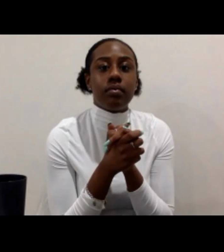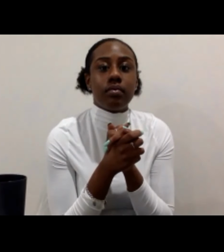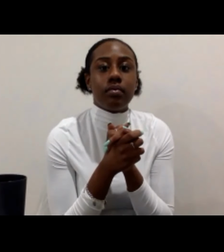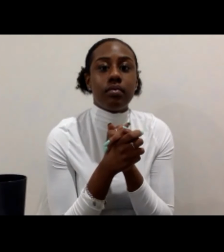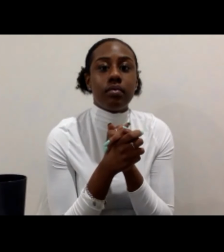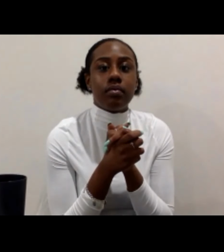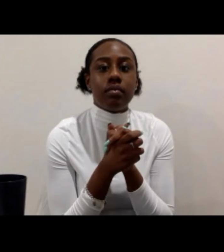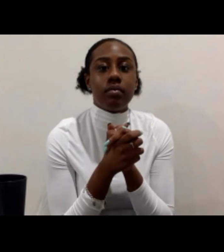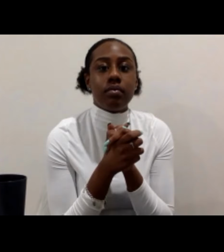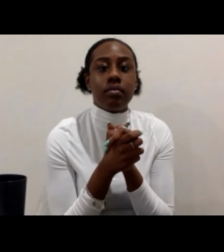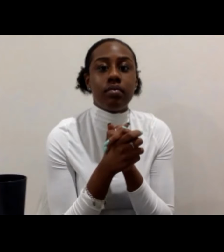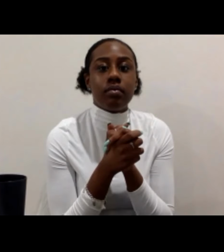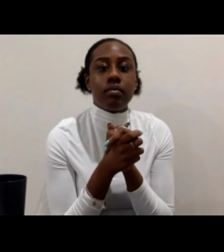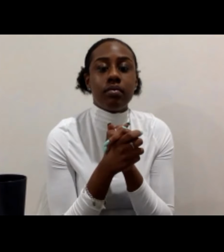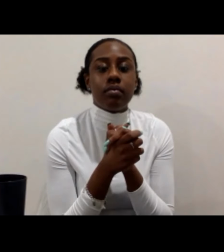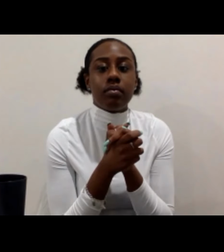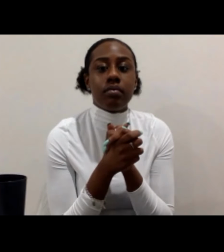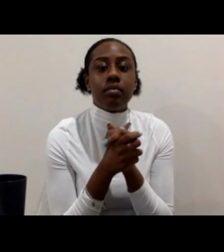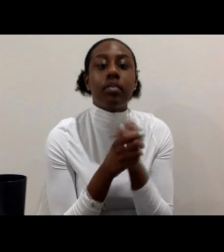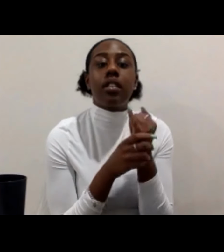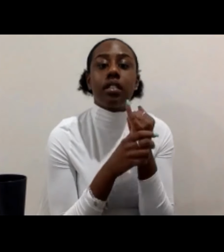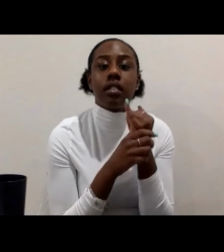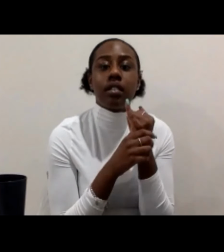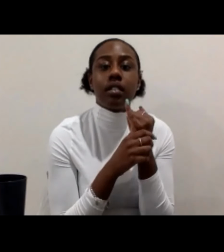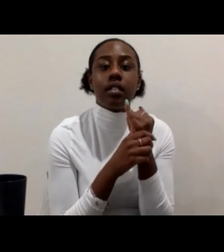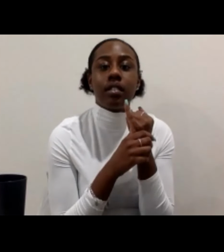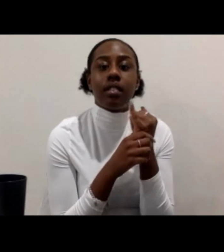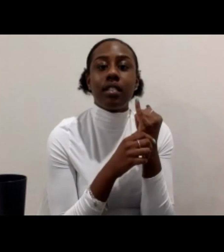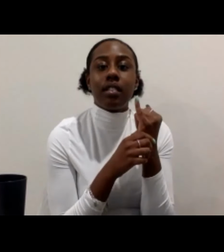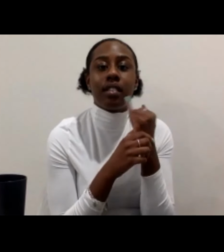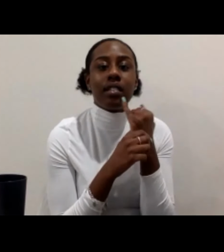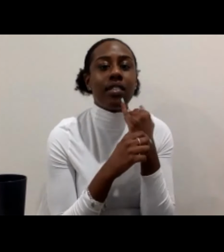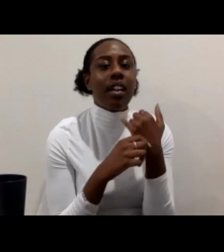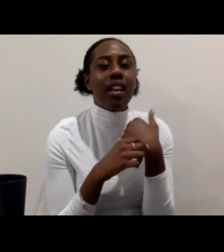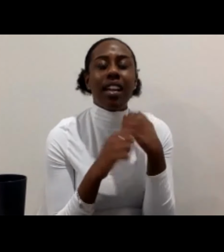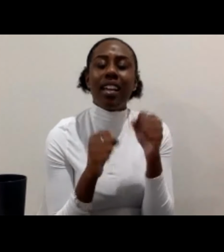If I may, I'm so grateful for you.